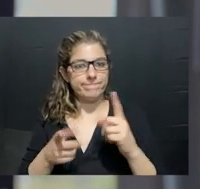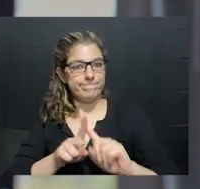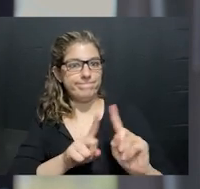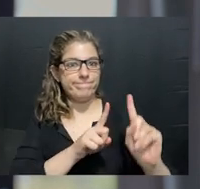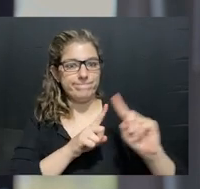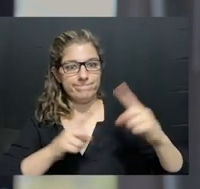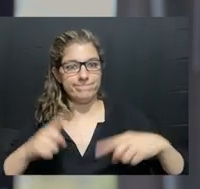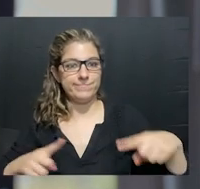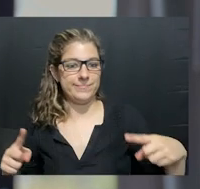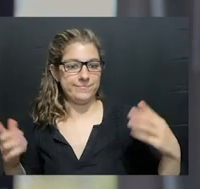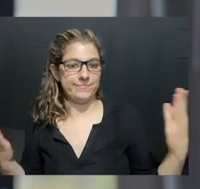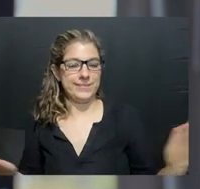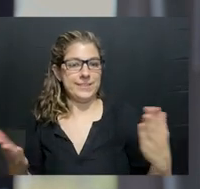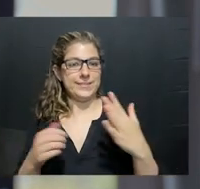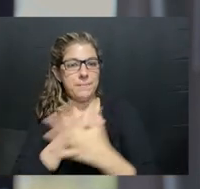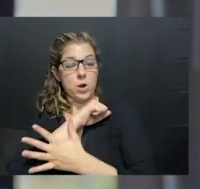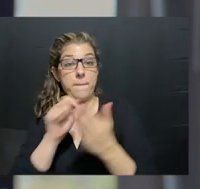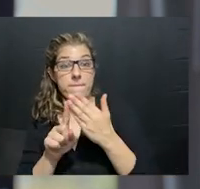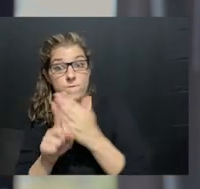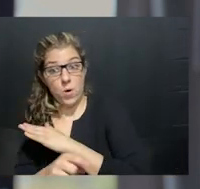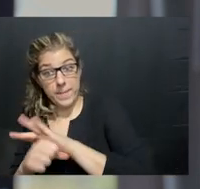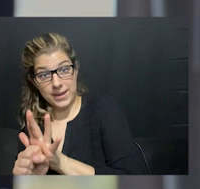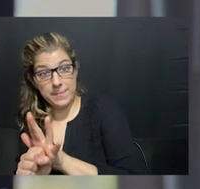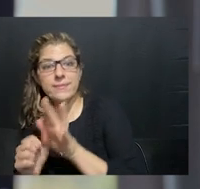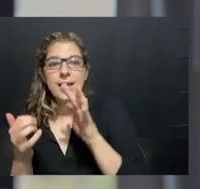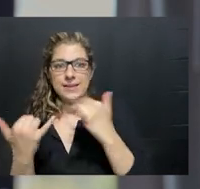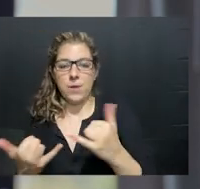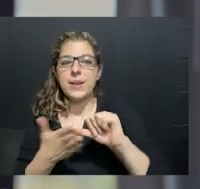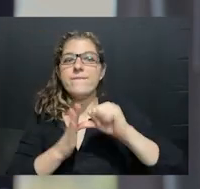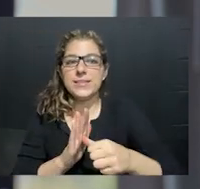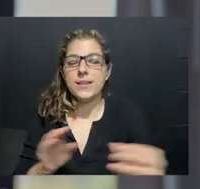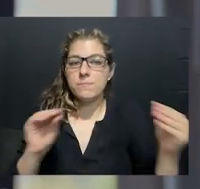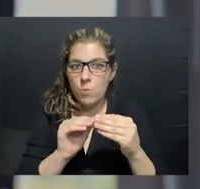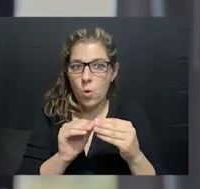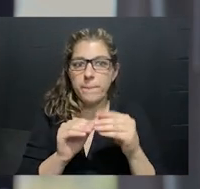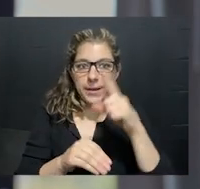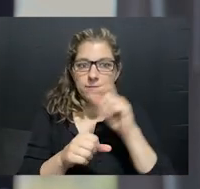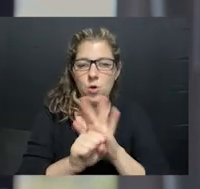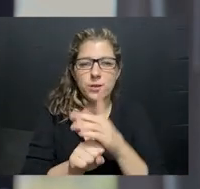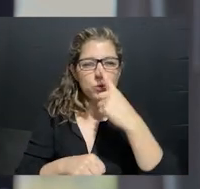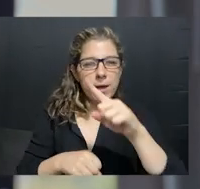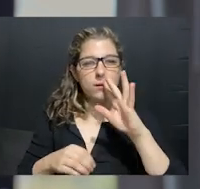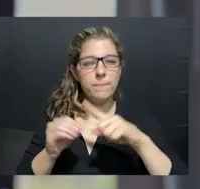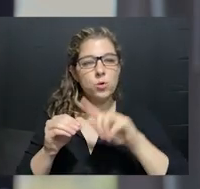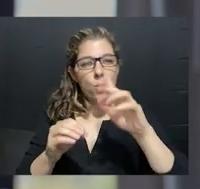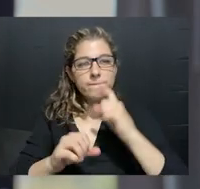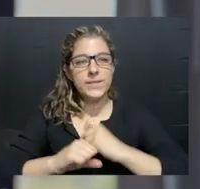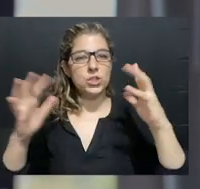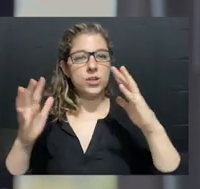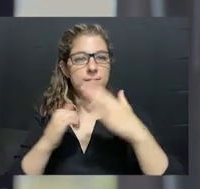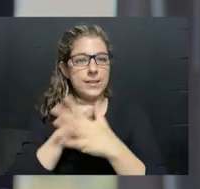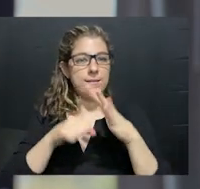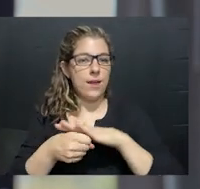that existed in this country prior to the pandemic that have been exacerbated by the pandemic. Can you speak about your vision in the